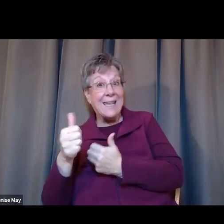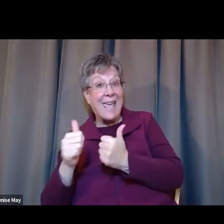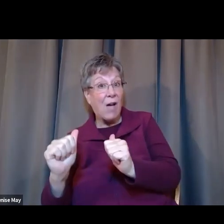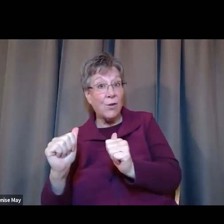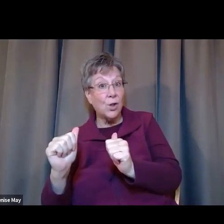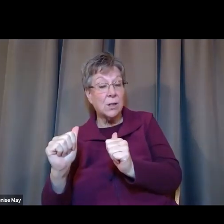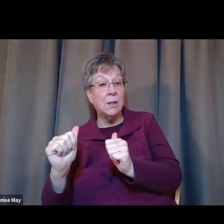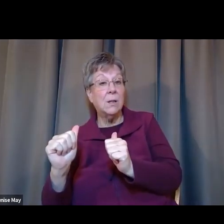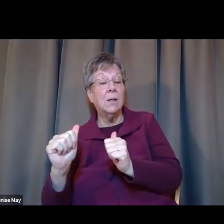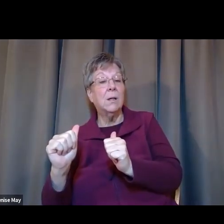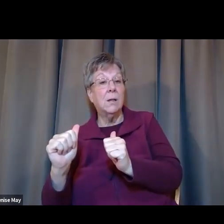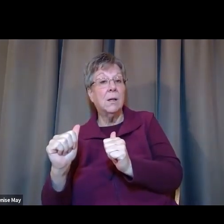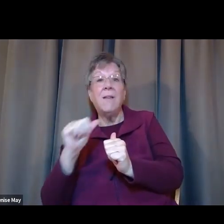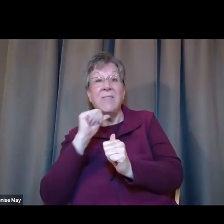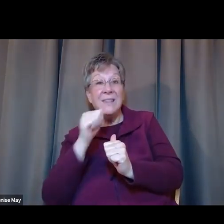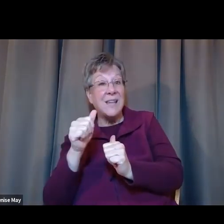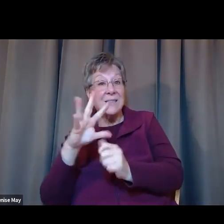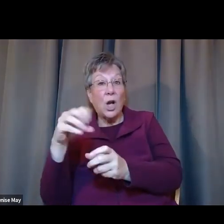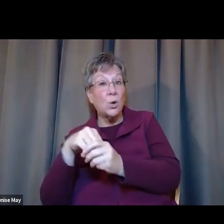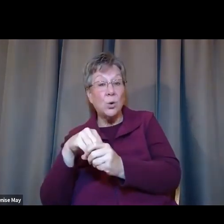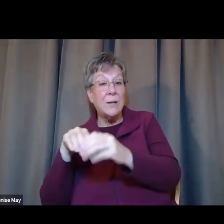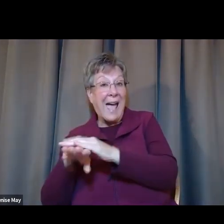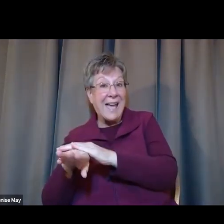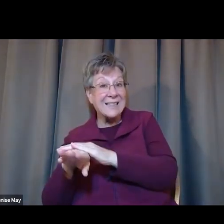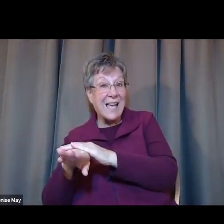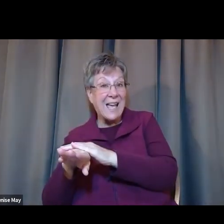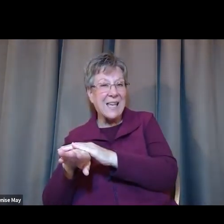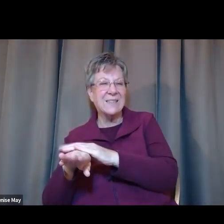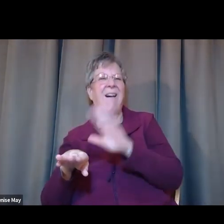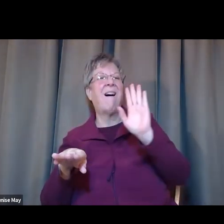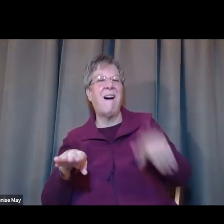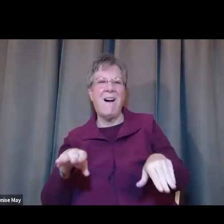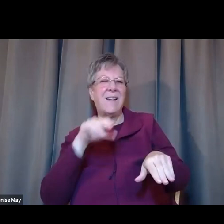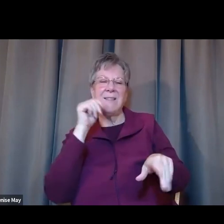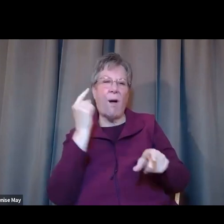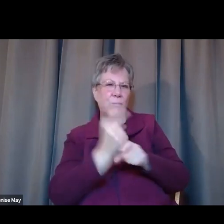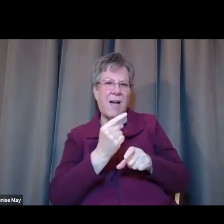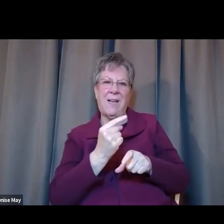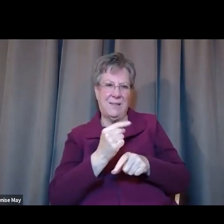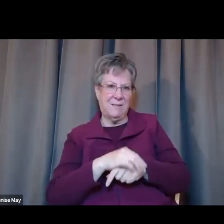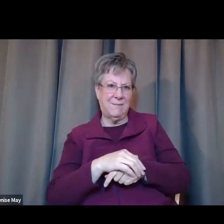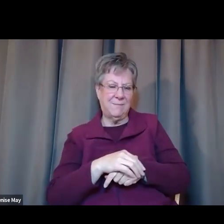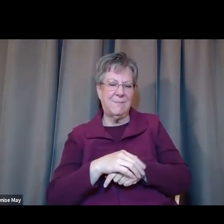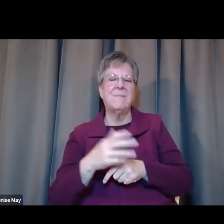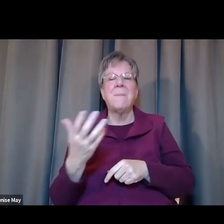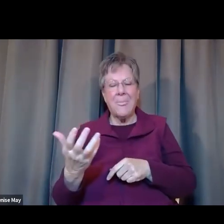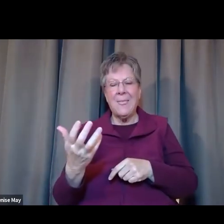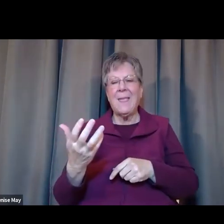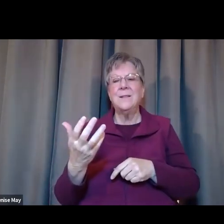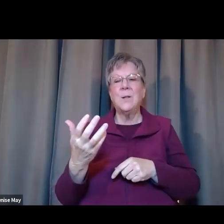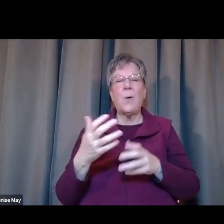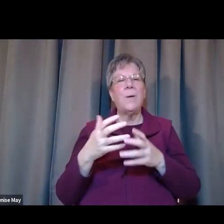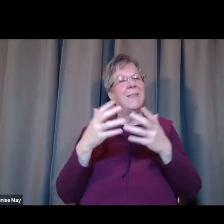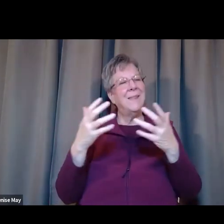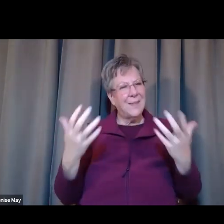from access, even in the name of integrity, as cynical or unprincipled. So much more